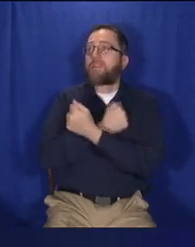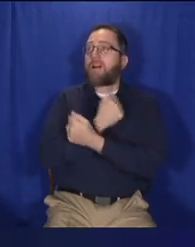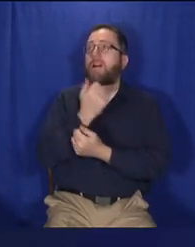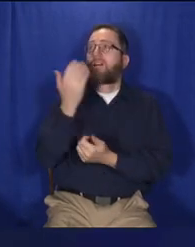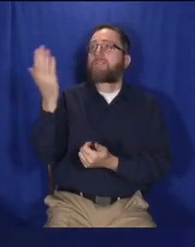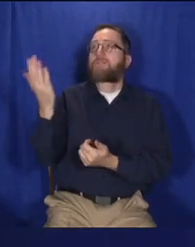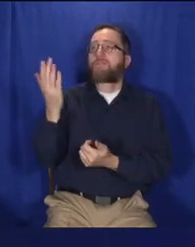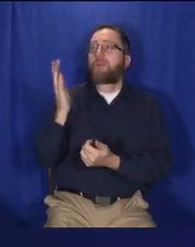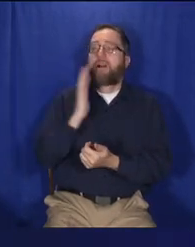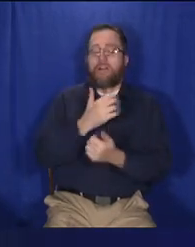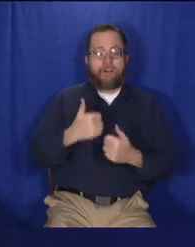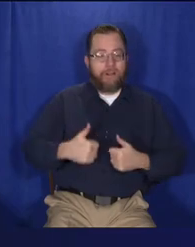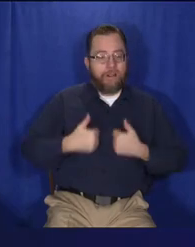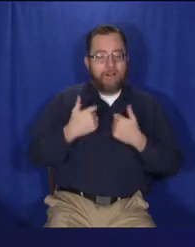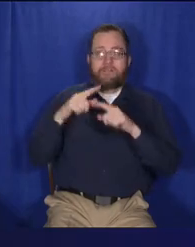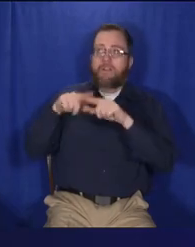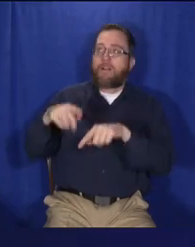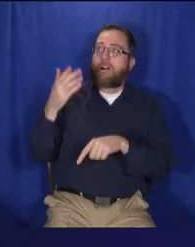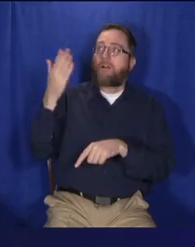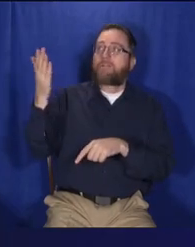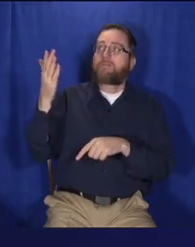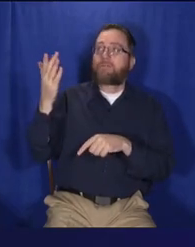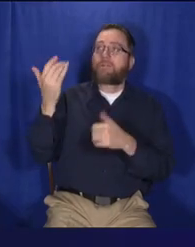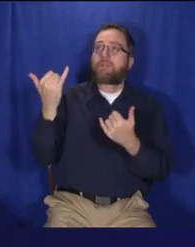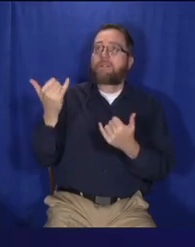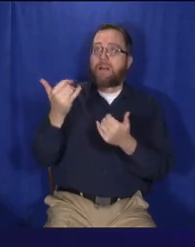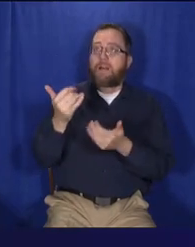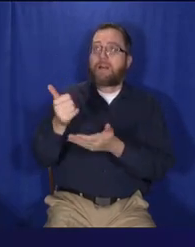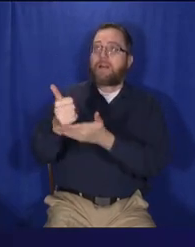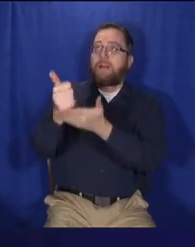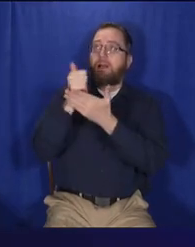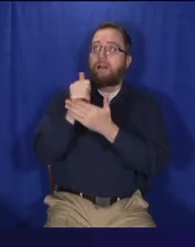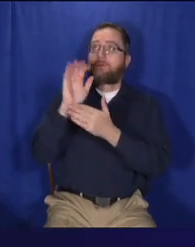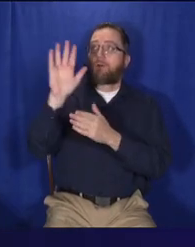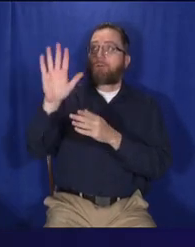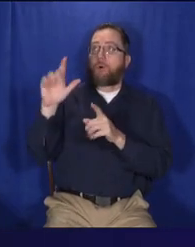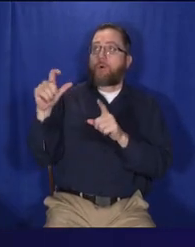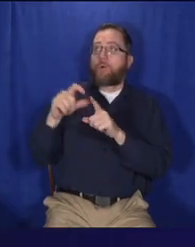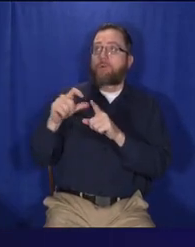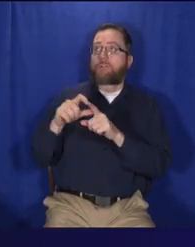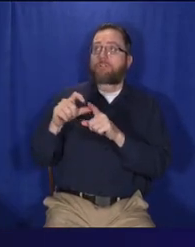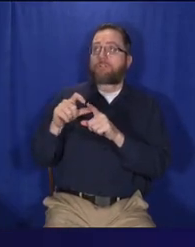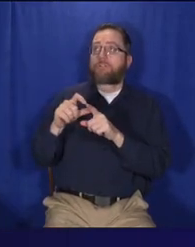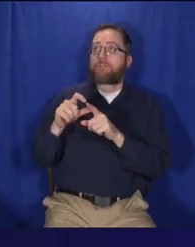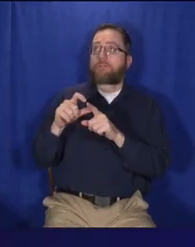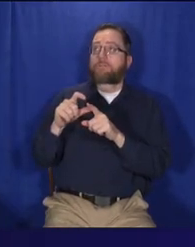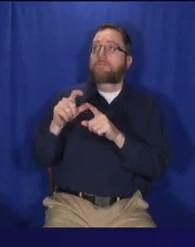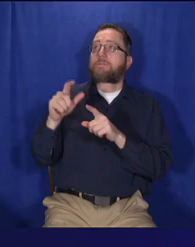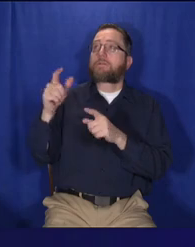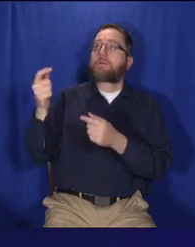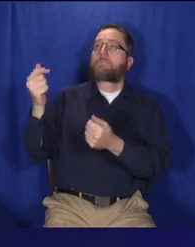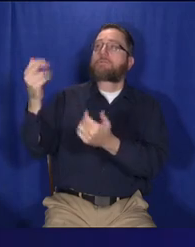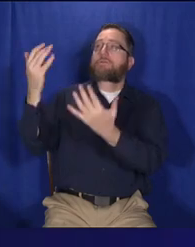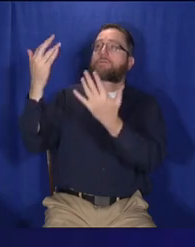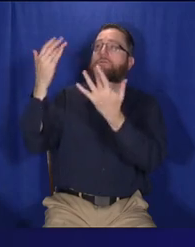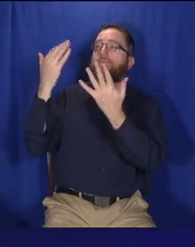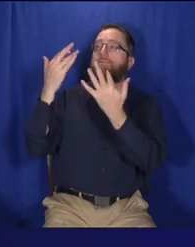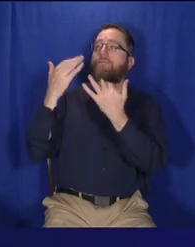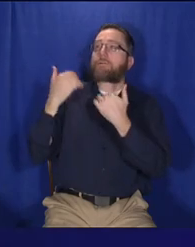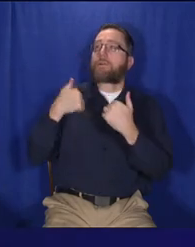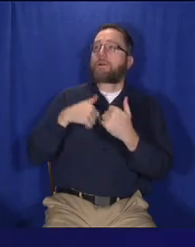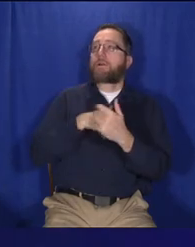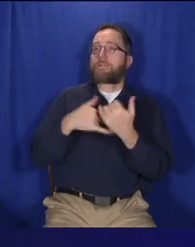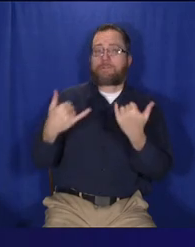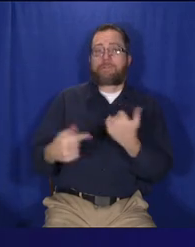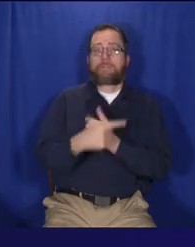Would you meet us today? Meet us through your word, Lord. Would your word fall down on fertile soil, God? And would